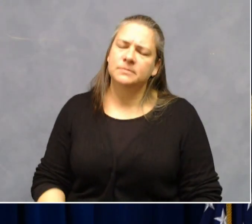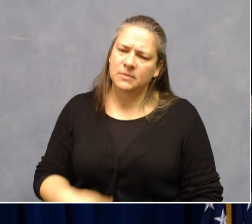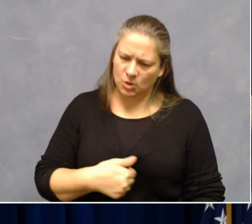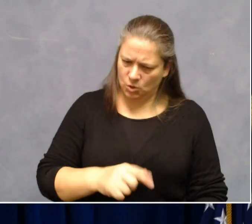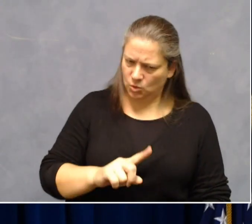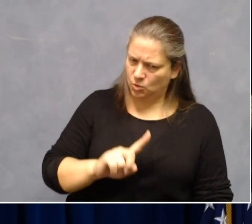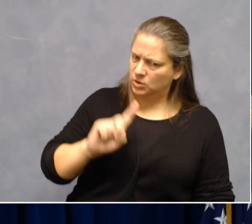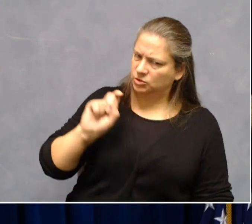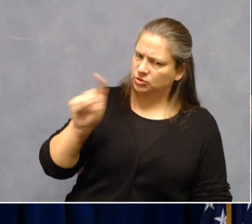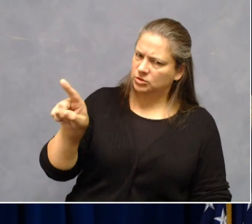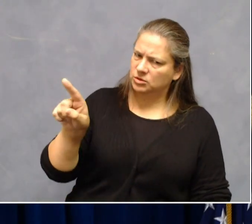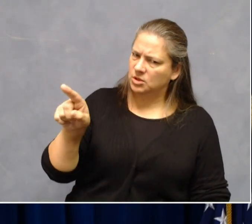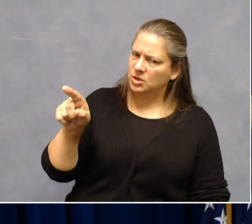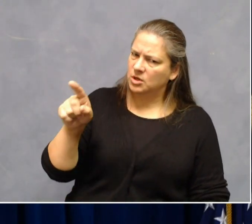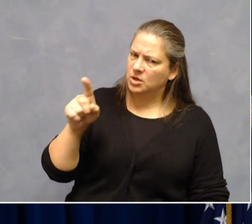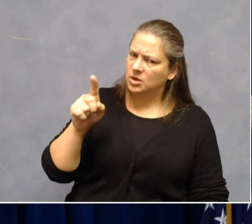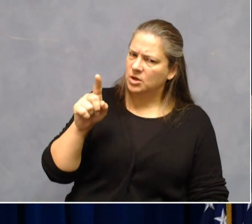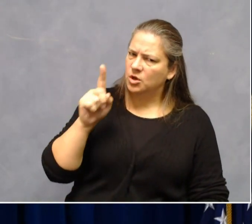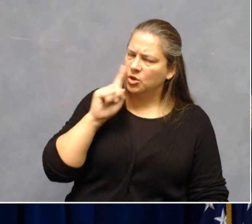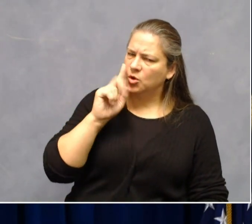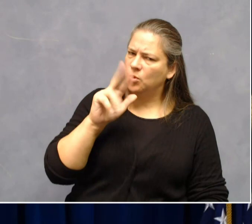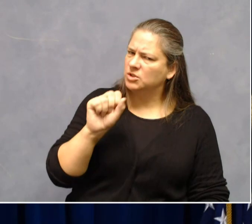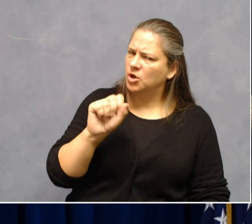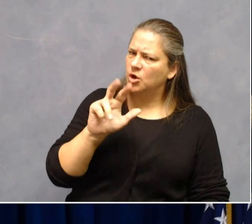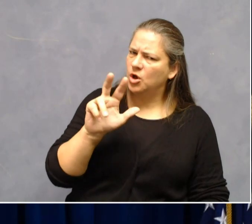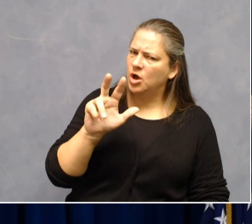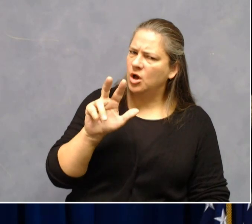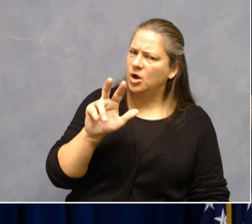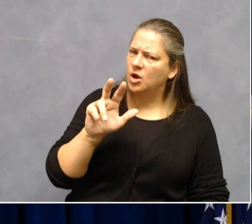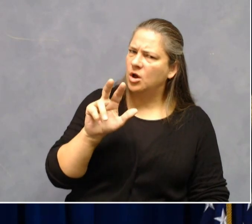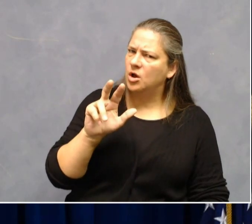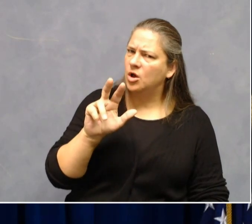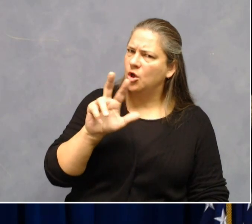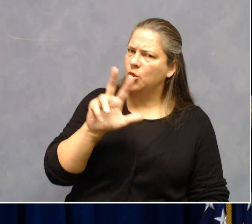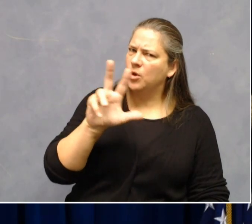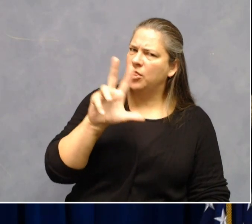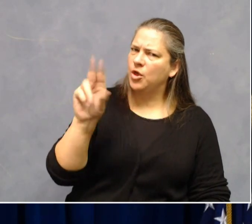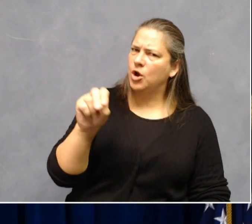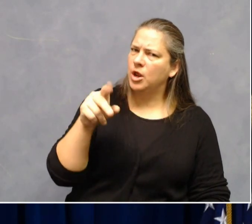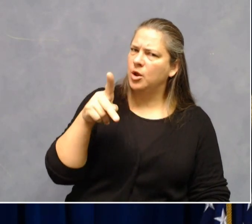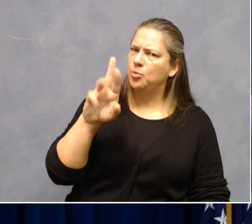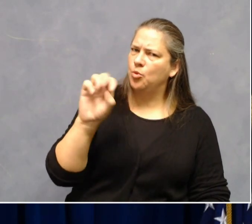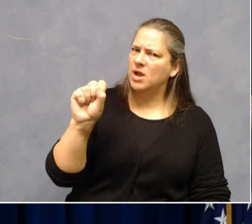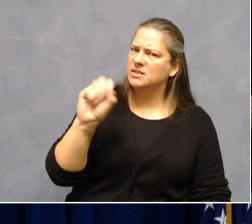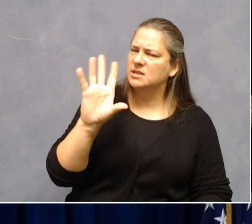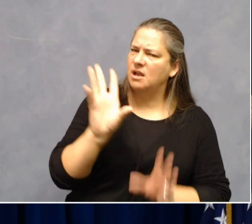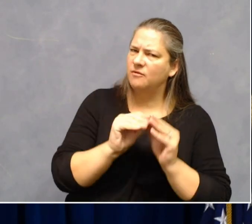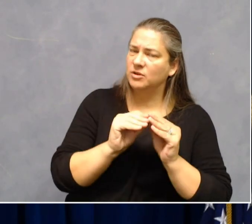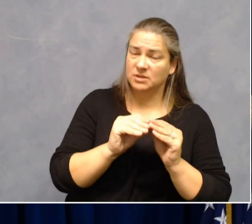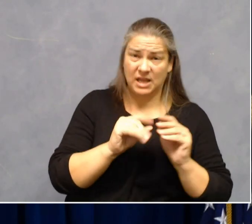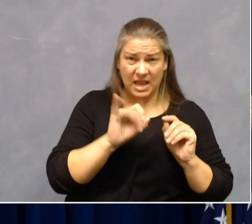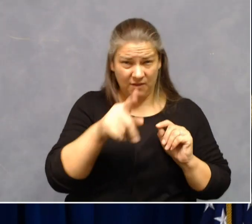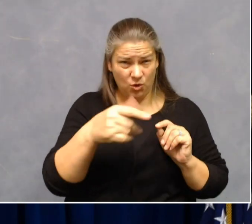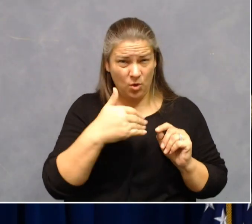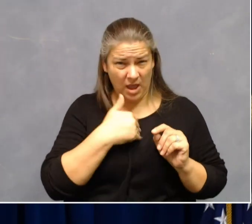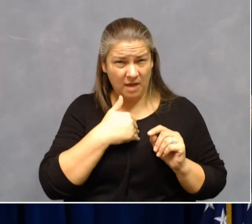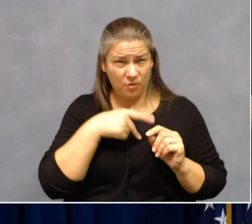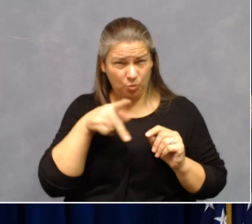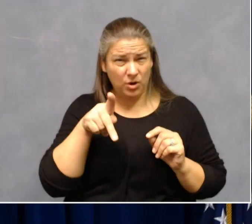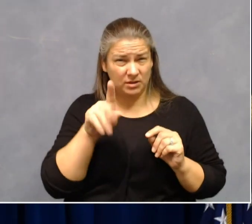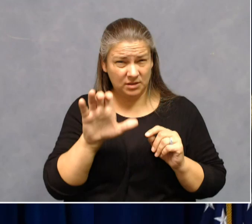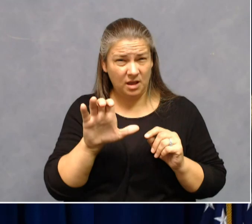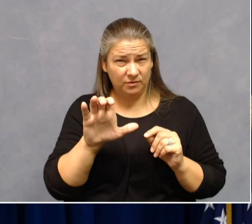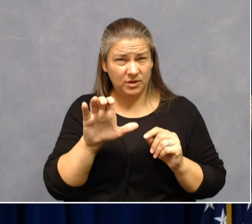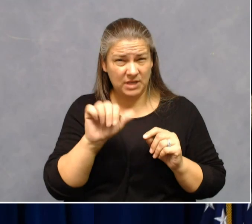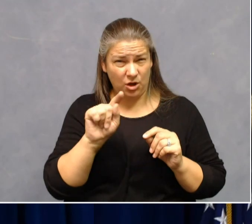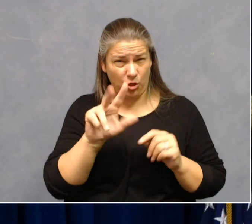was a 3:30 press conference. Now, if you have a press conference at 3:30 right before we provide this update, first,